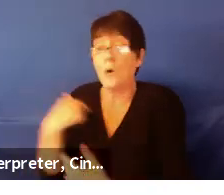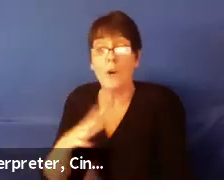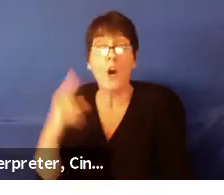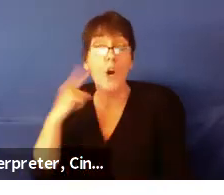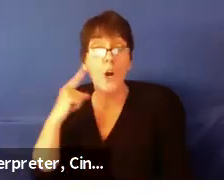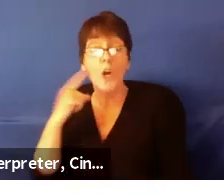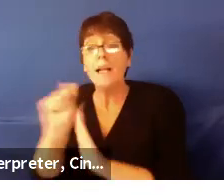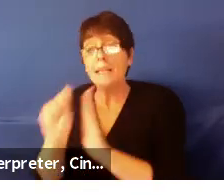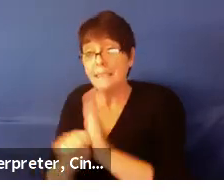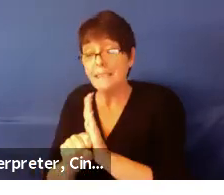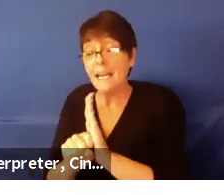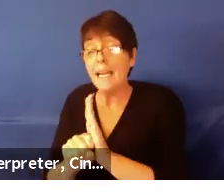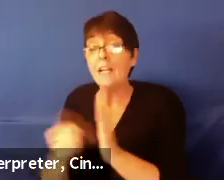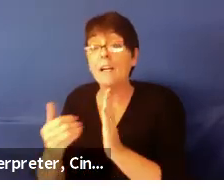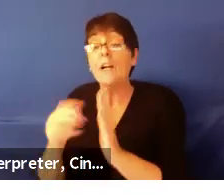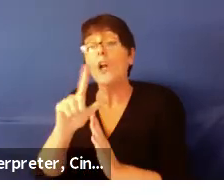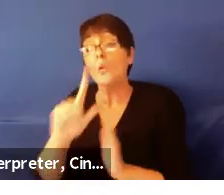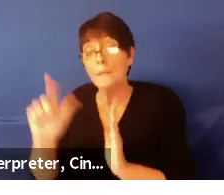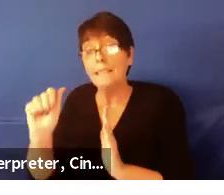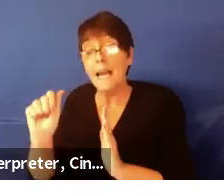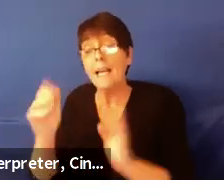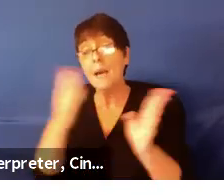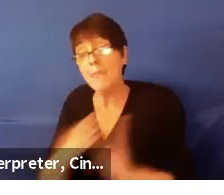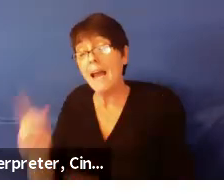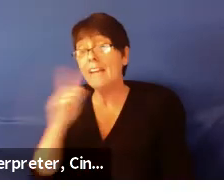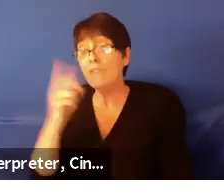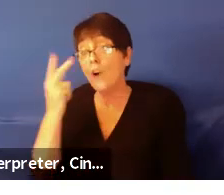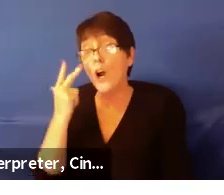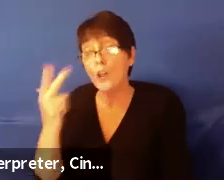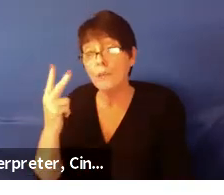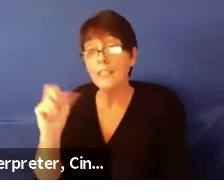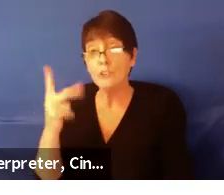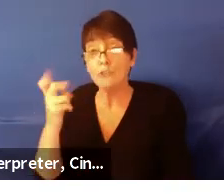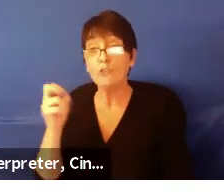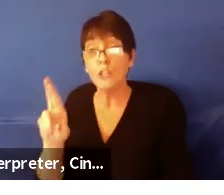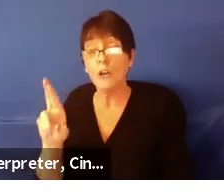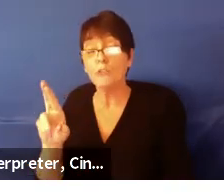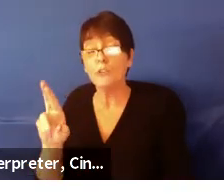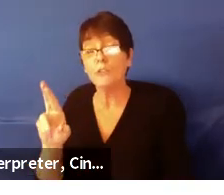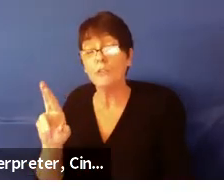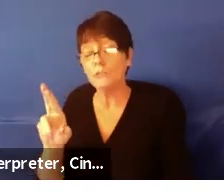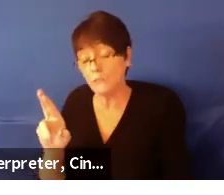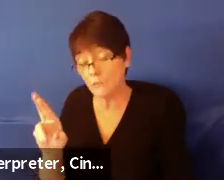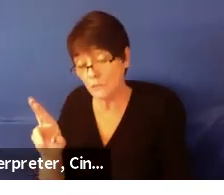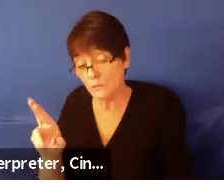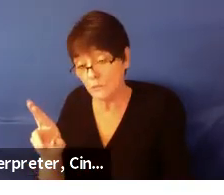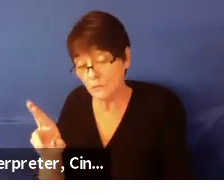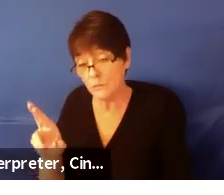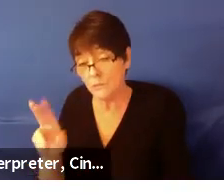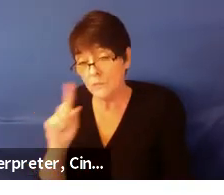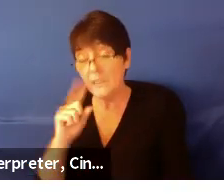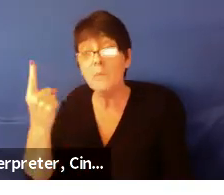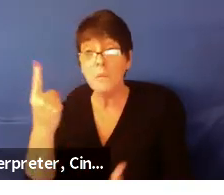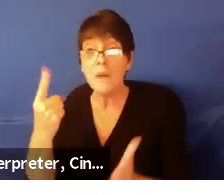of Louisiana is planning for 3 shelters of about, I think it was 1,000